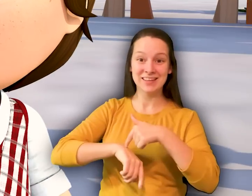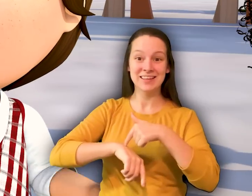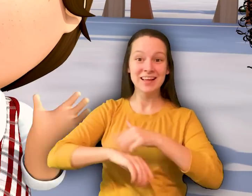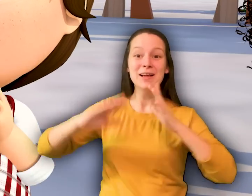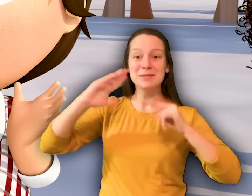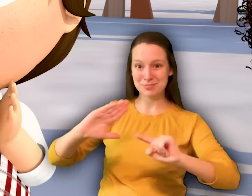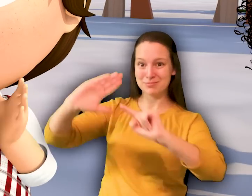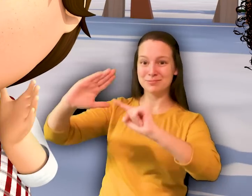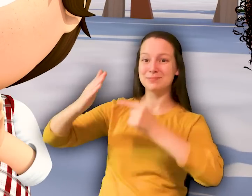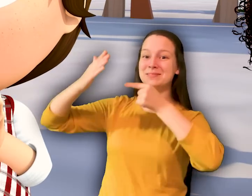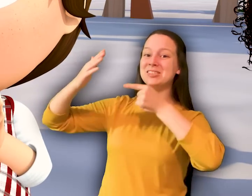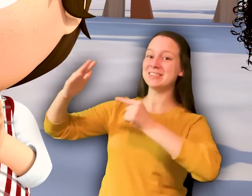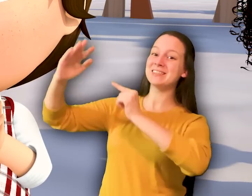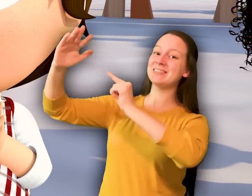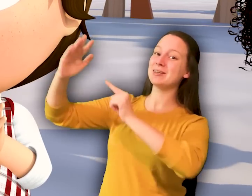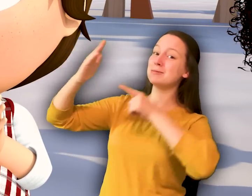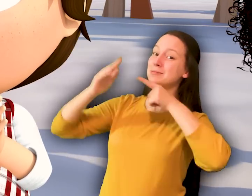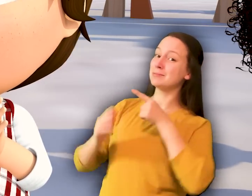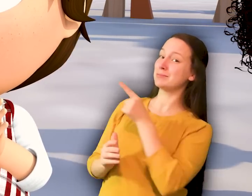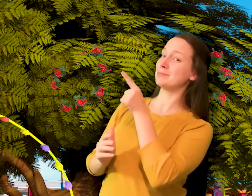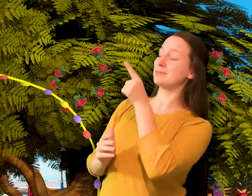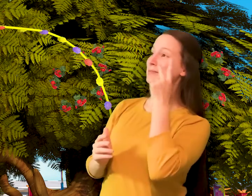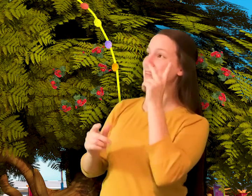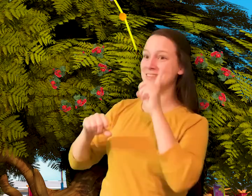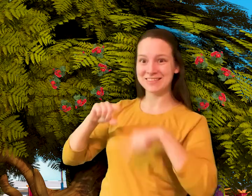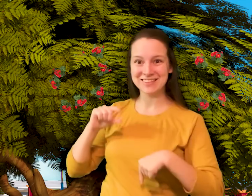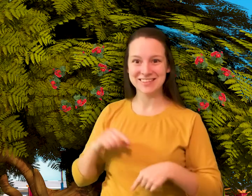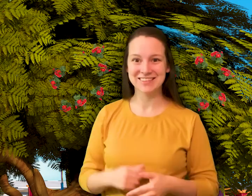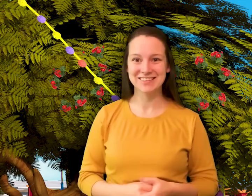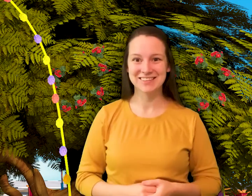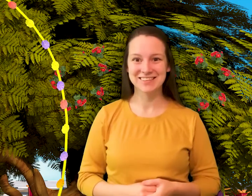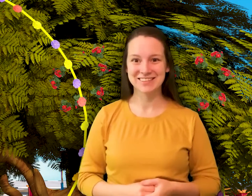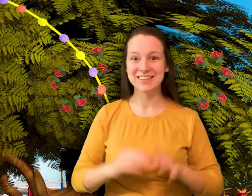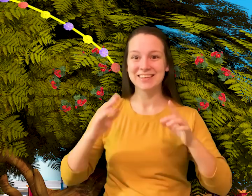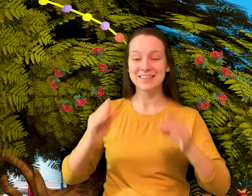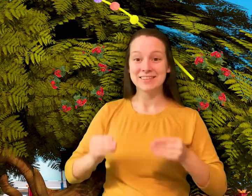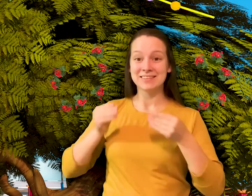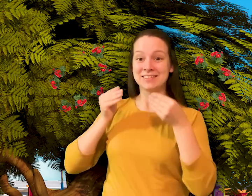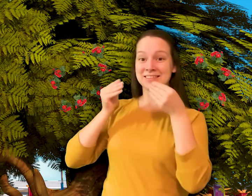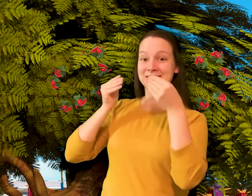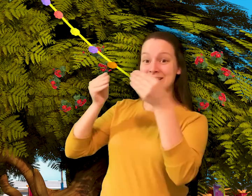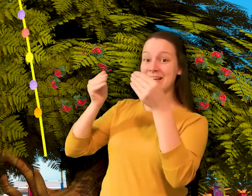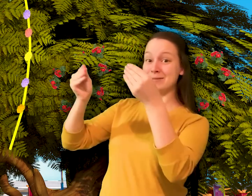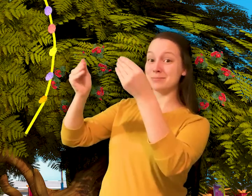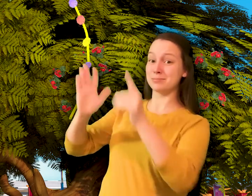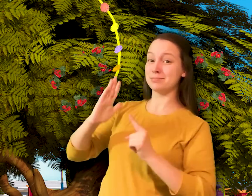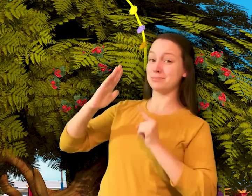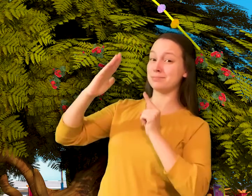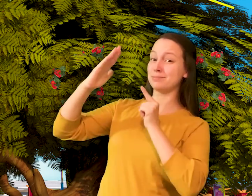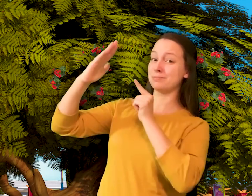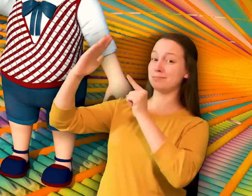fly up at night here we go with the kite flying out of sight you raise your kite up